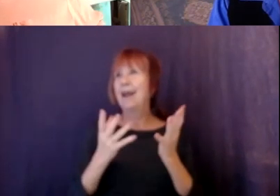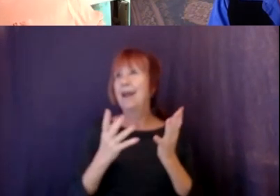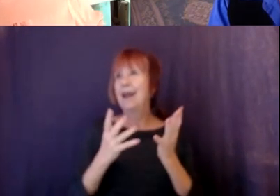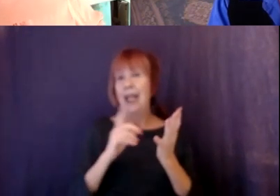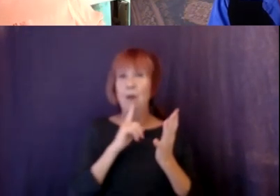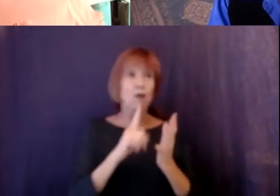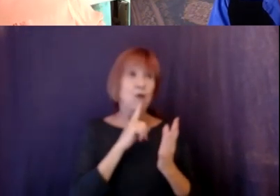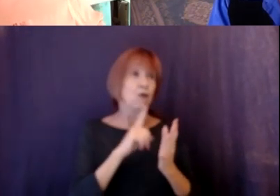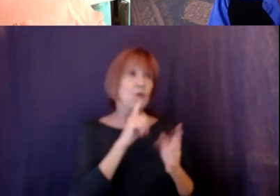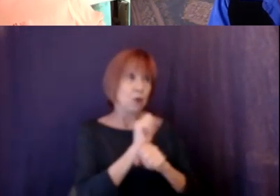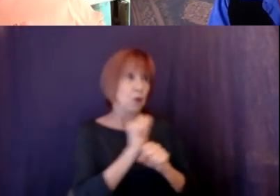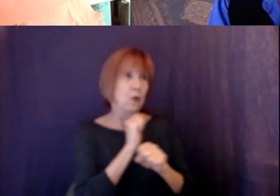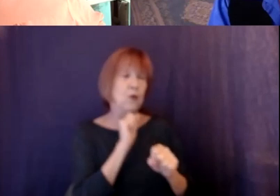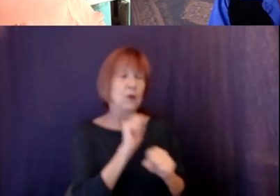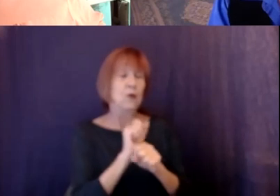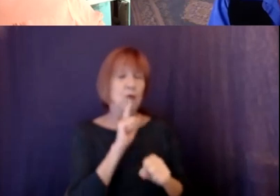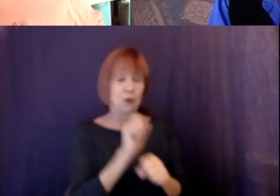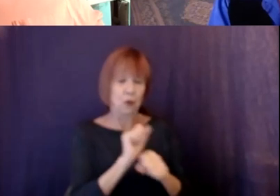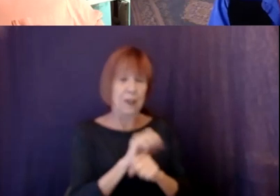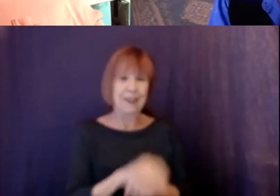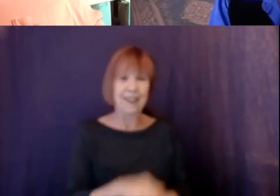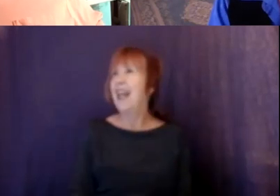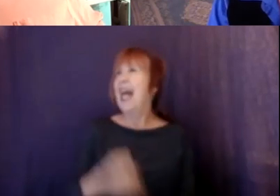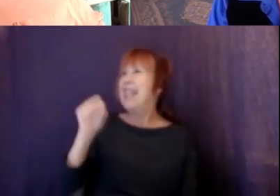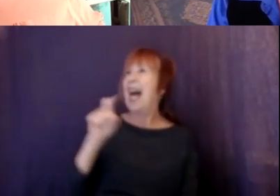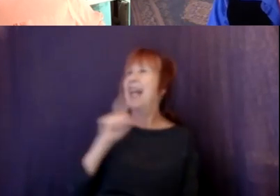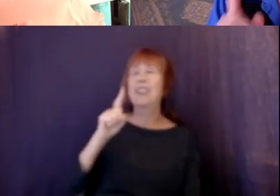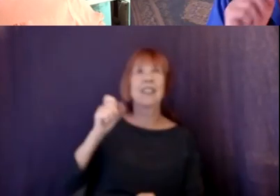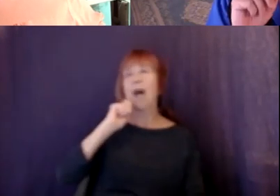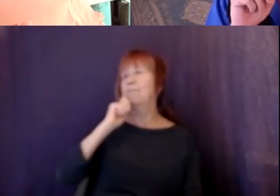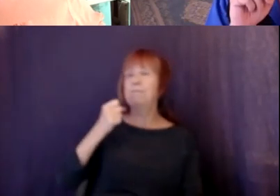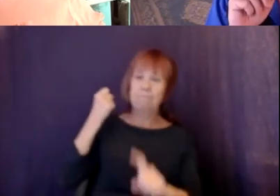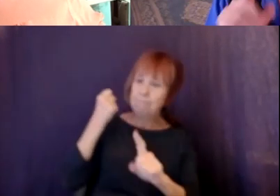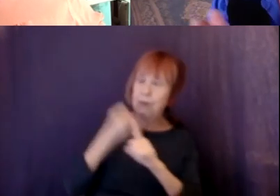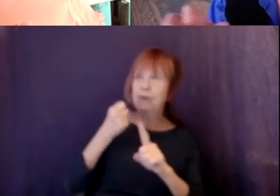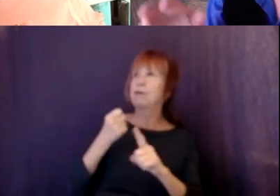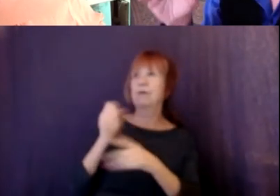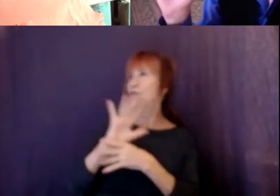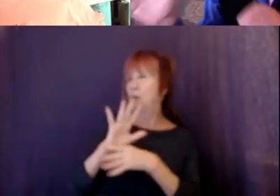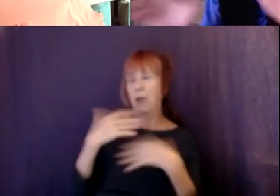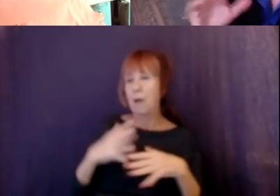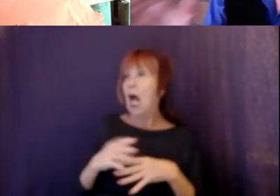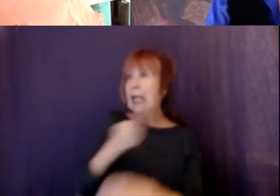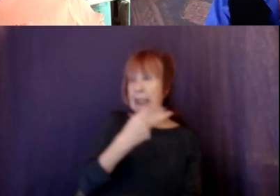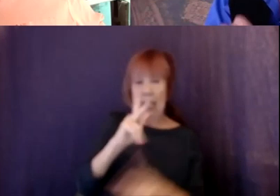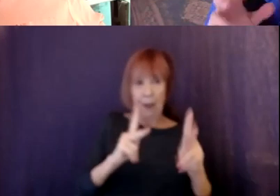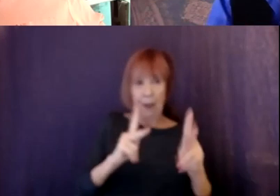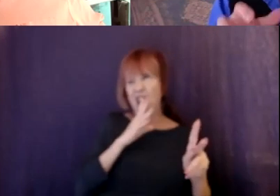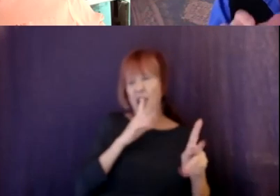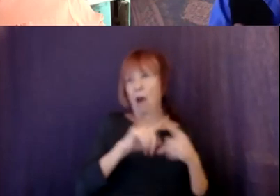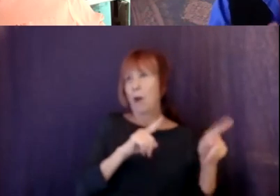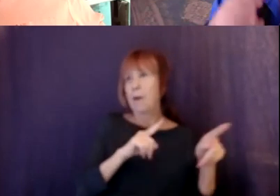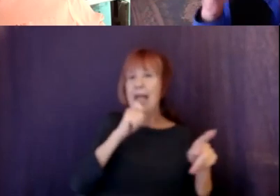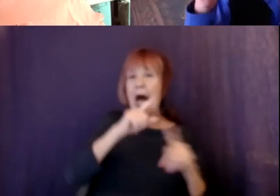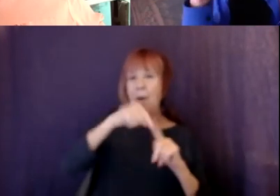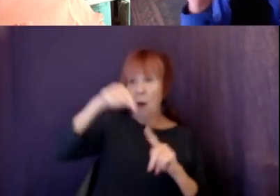it truly was. It's truly a stunning piece. And some people, I know I talked to some people, not about